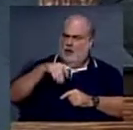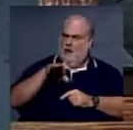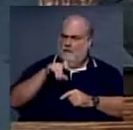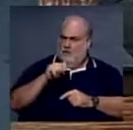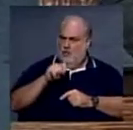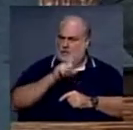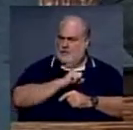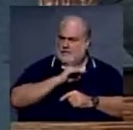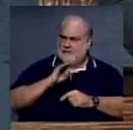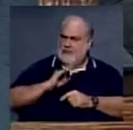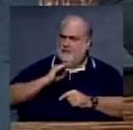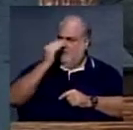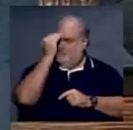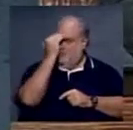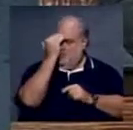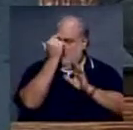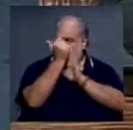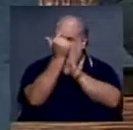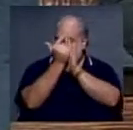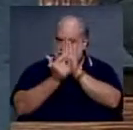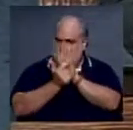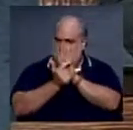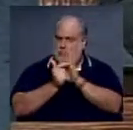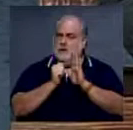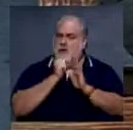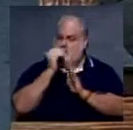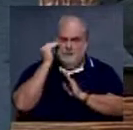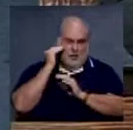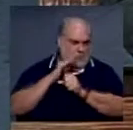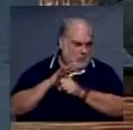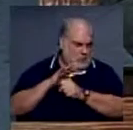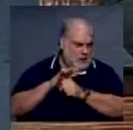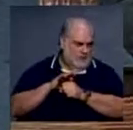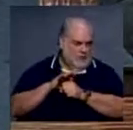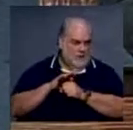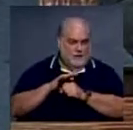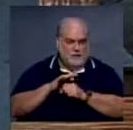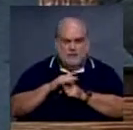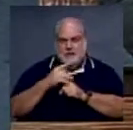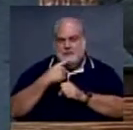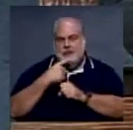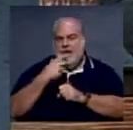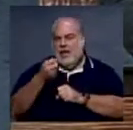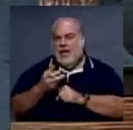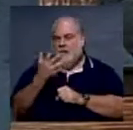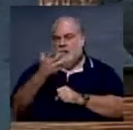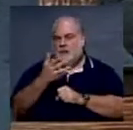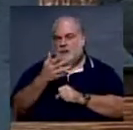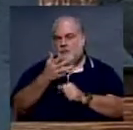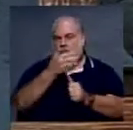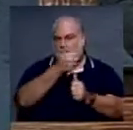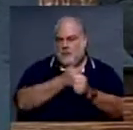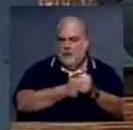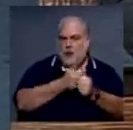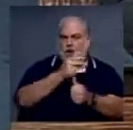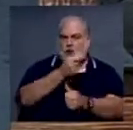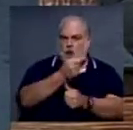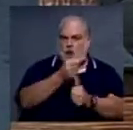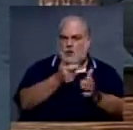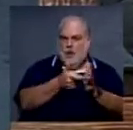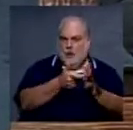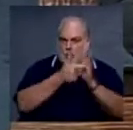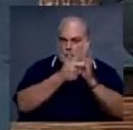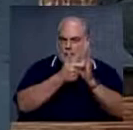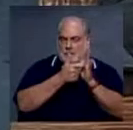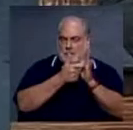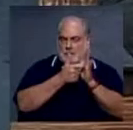were aware that there was an ordinance, but were not familiar enough with the ordinance to quote the square footage per dog required. I don't know what